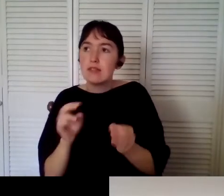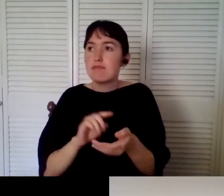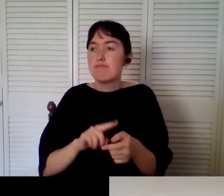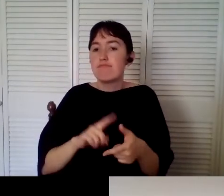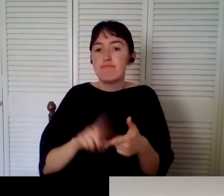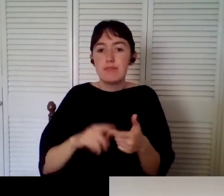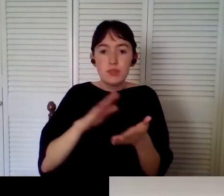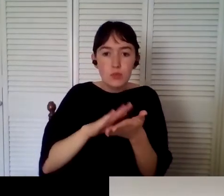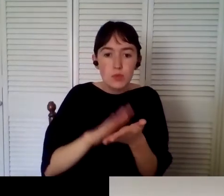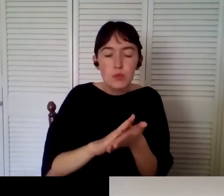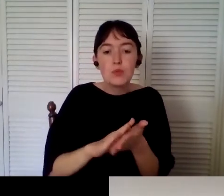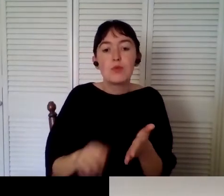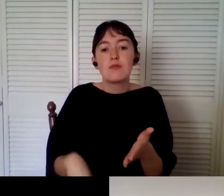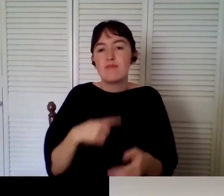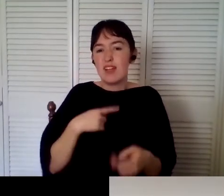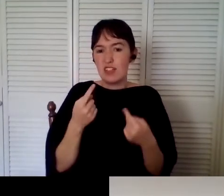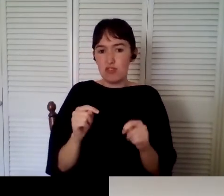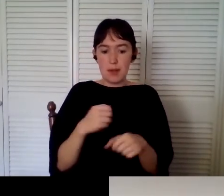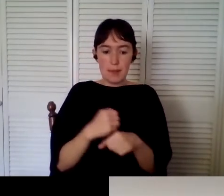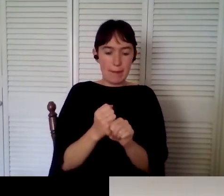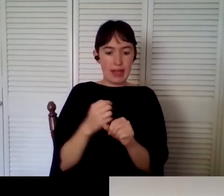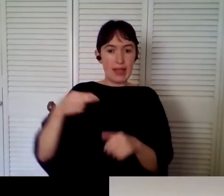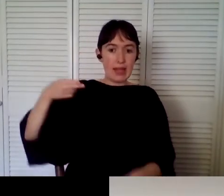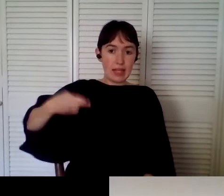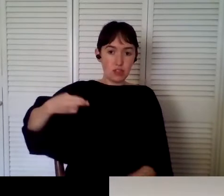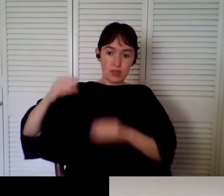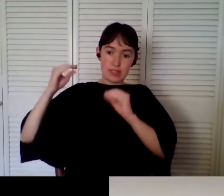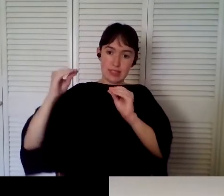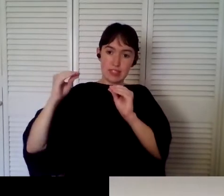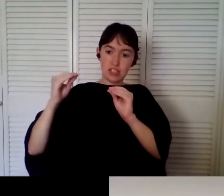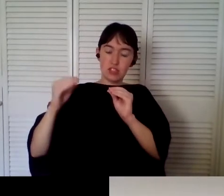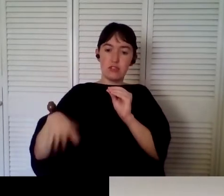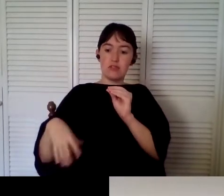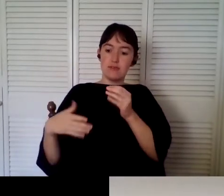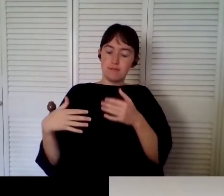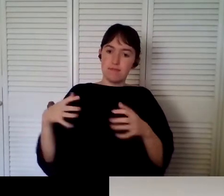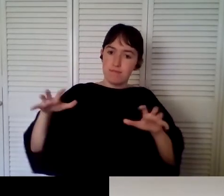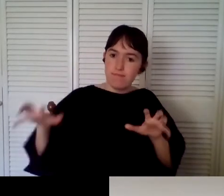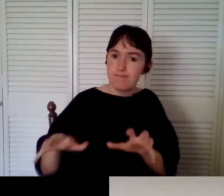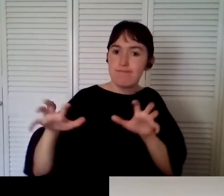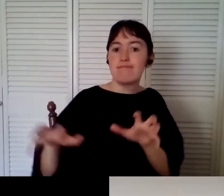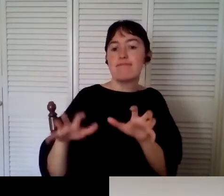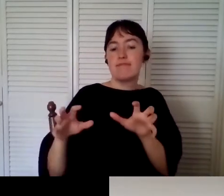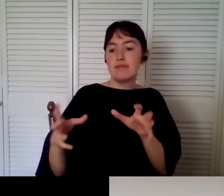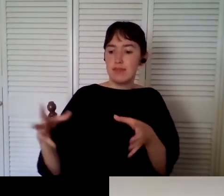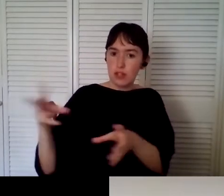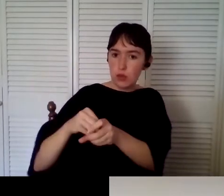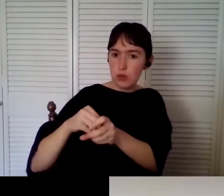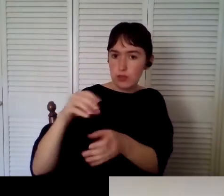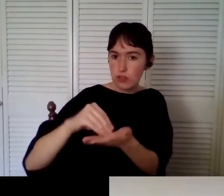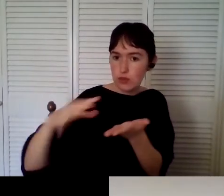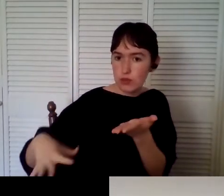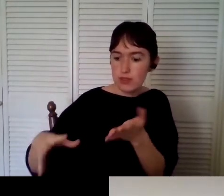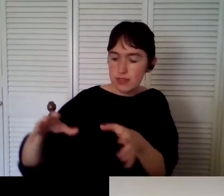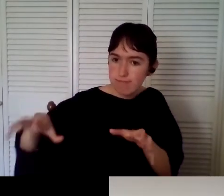try to make history hands-on in the way that science can be hands-on, because archaeology I like to describe as the